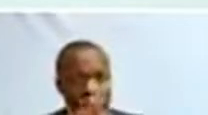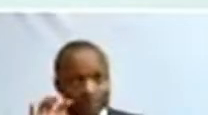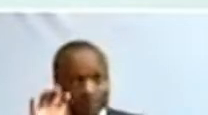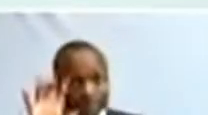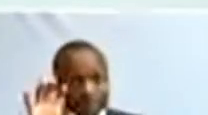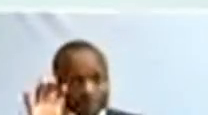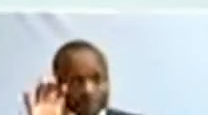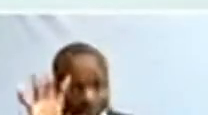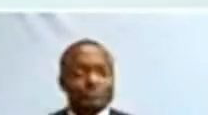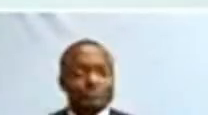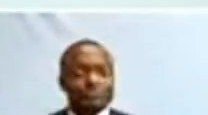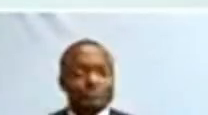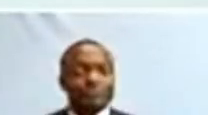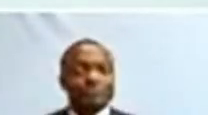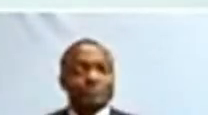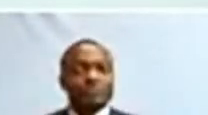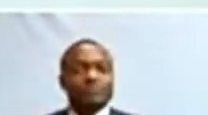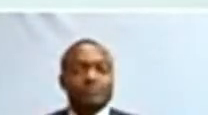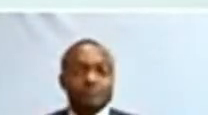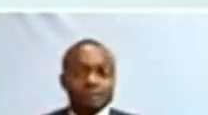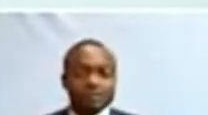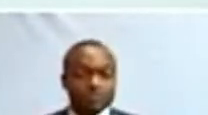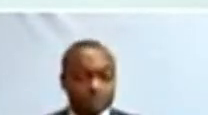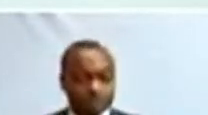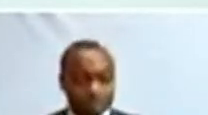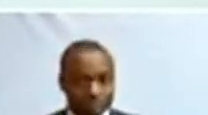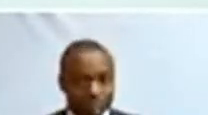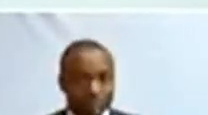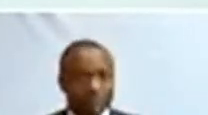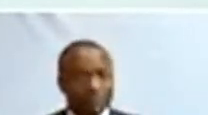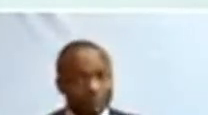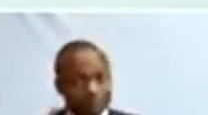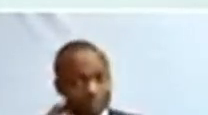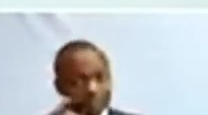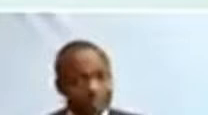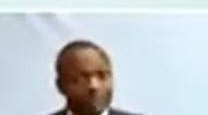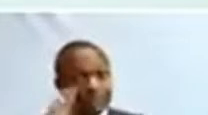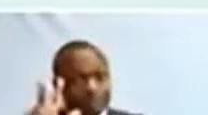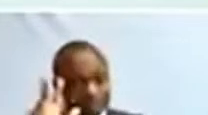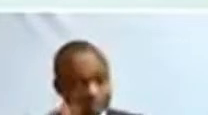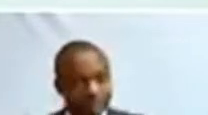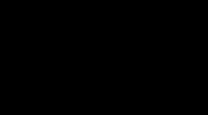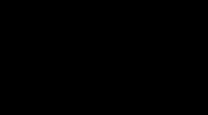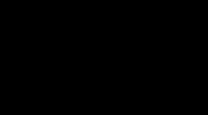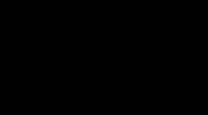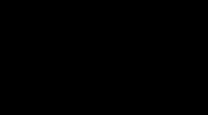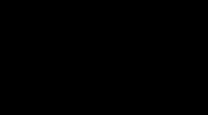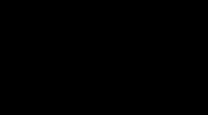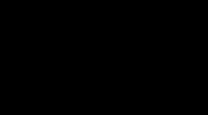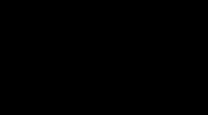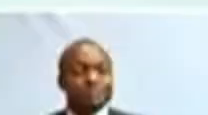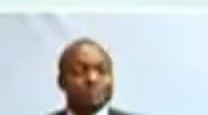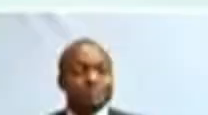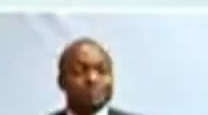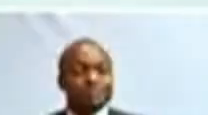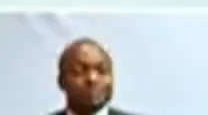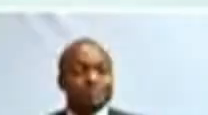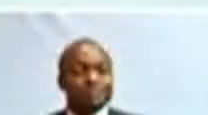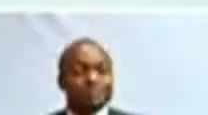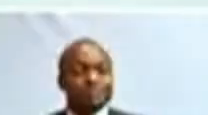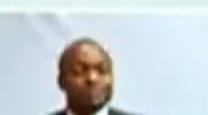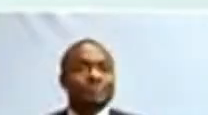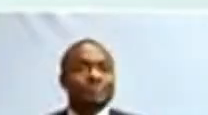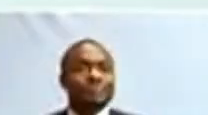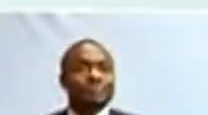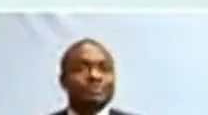4,550. Chair, of course the first chair is a 3,000. 3,000.